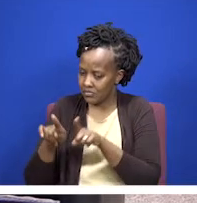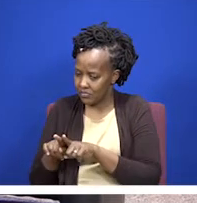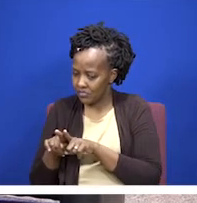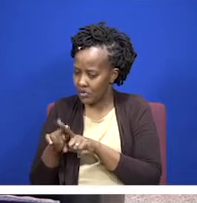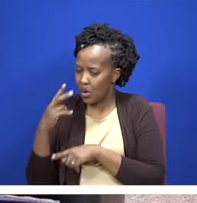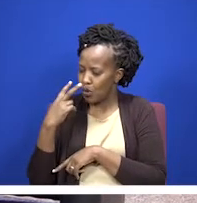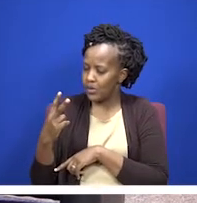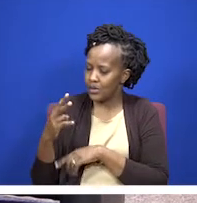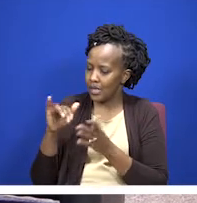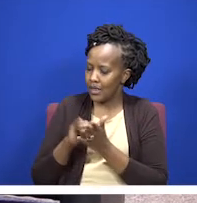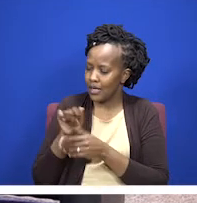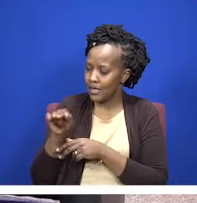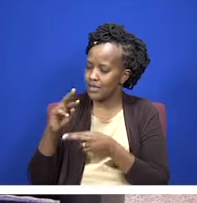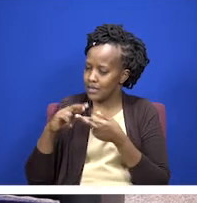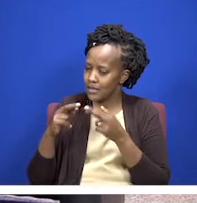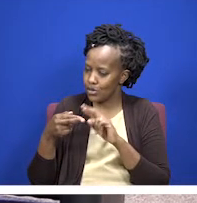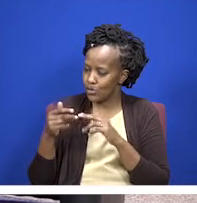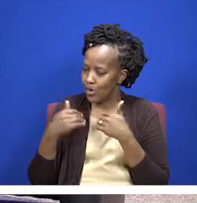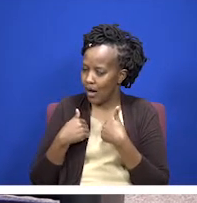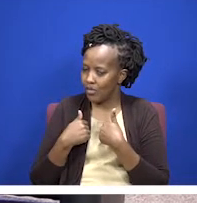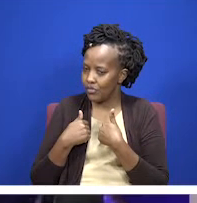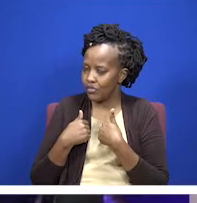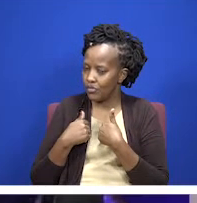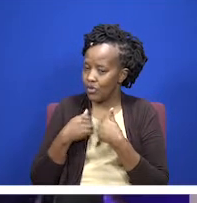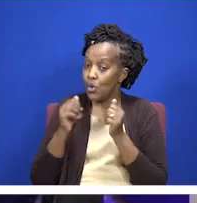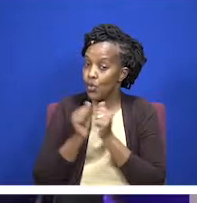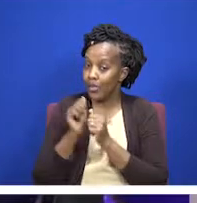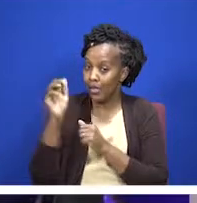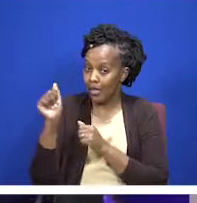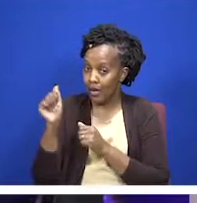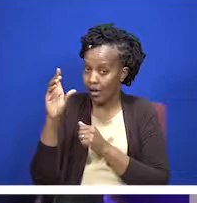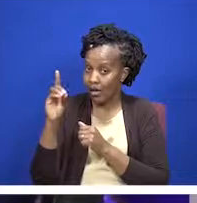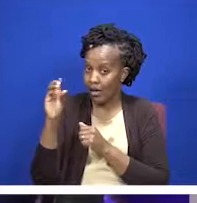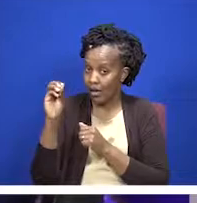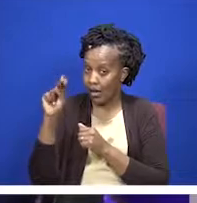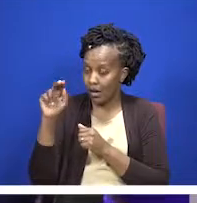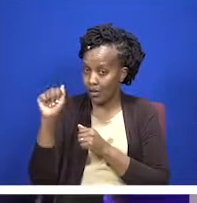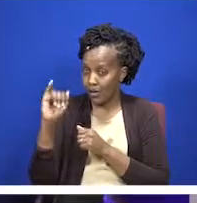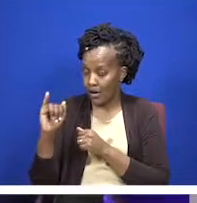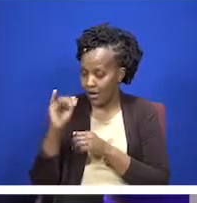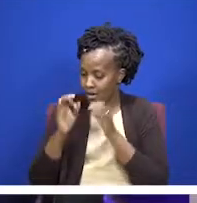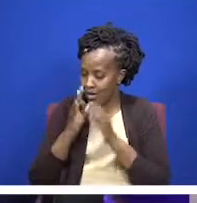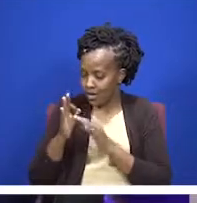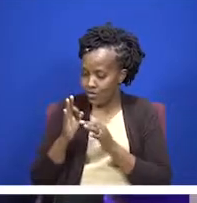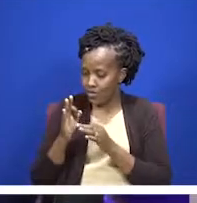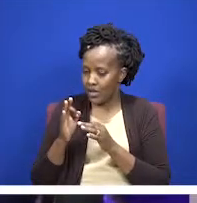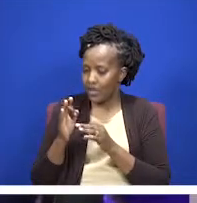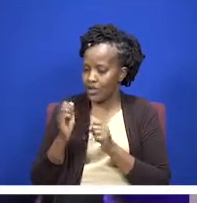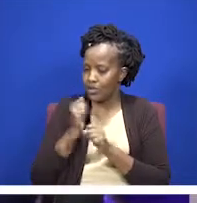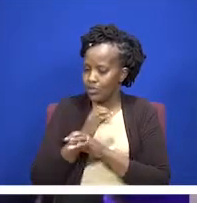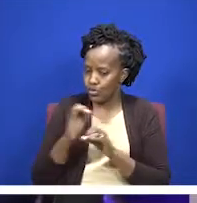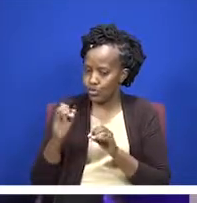see that in this relationship that we have with Adonai, if we don't keep to what he